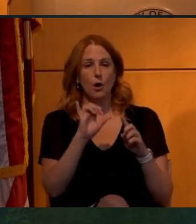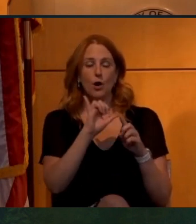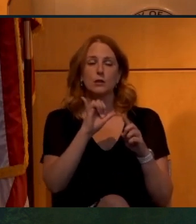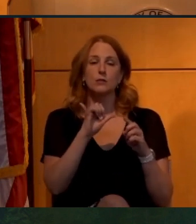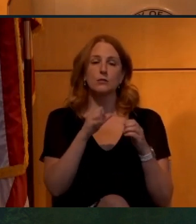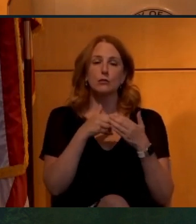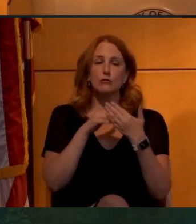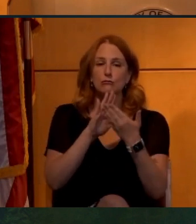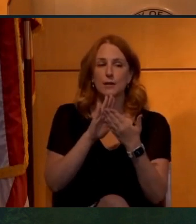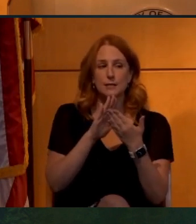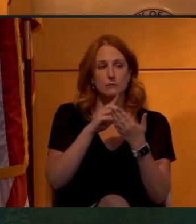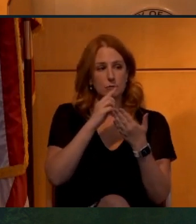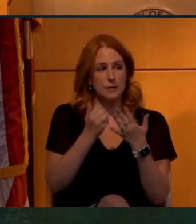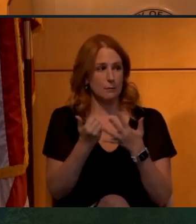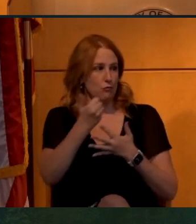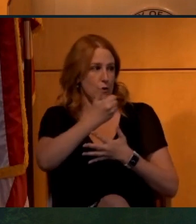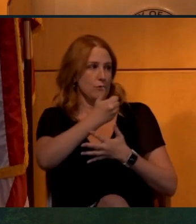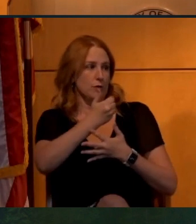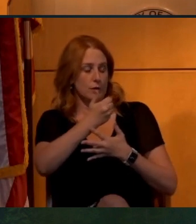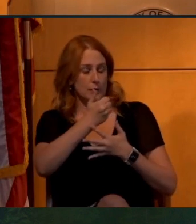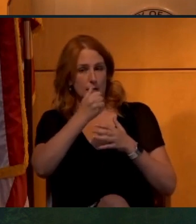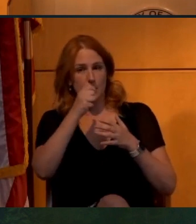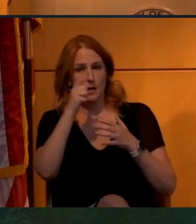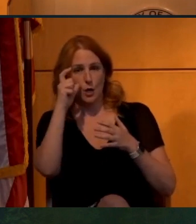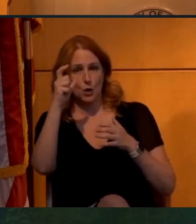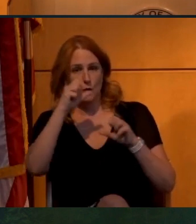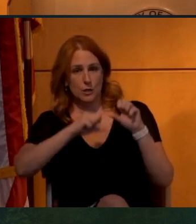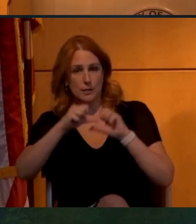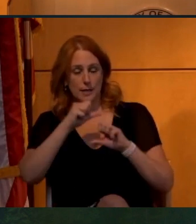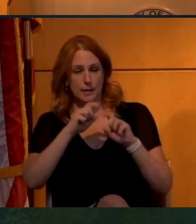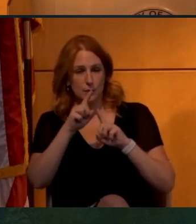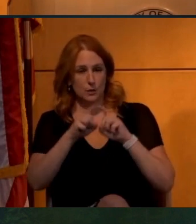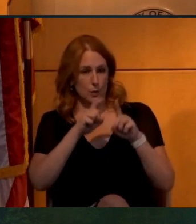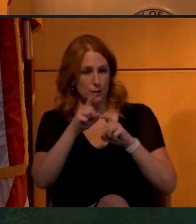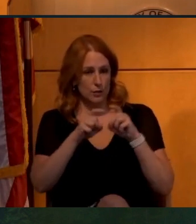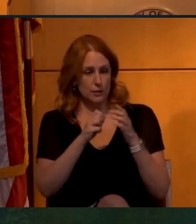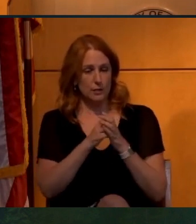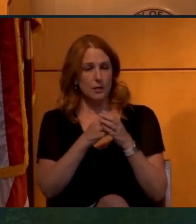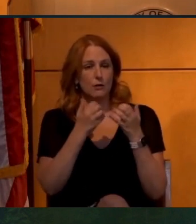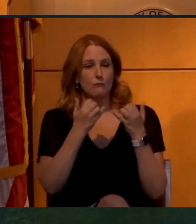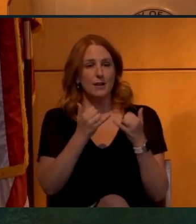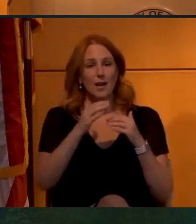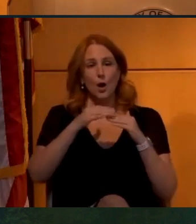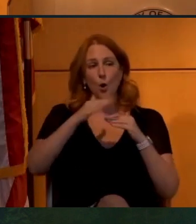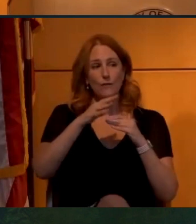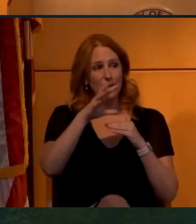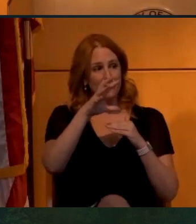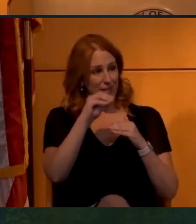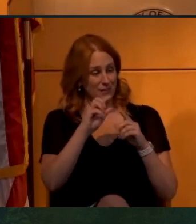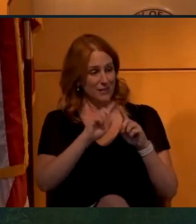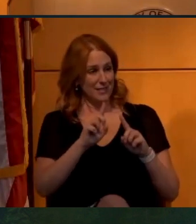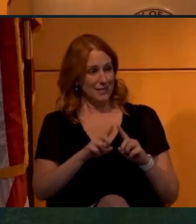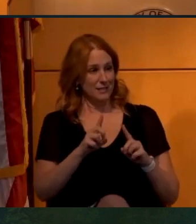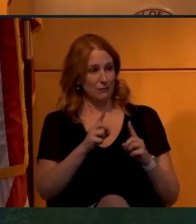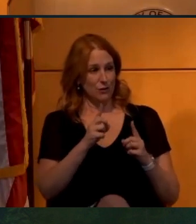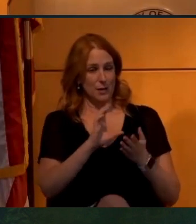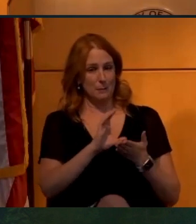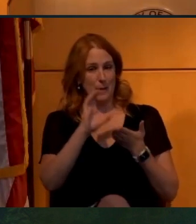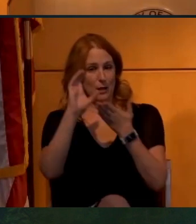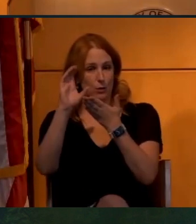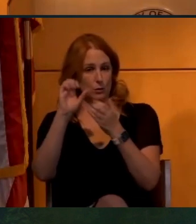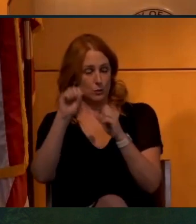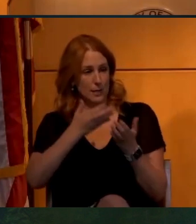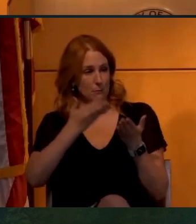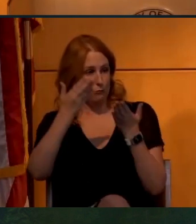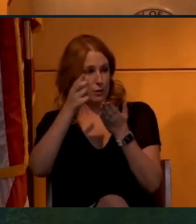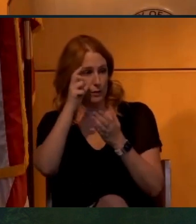priority lunar science questions on the surface of the moon. So we have, I think, we're up to over 50 different payloads now that we are flying